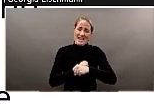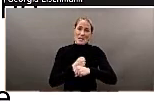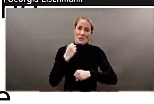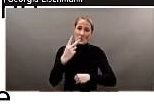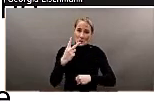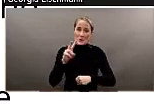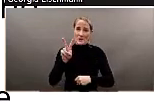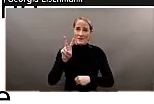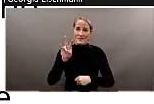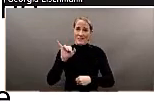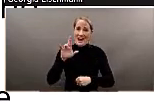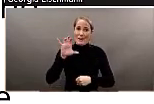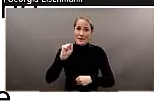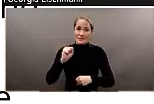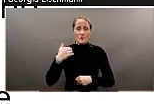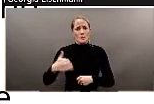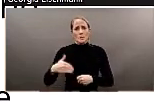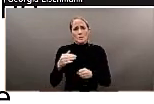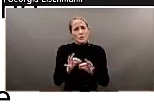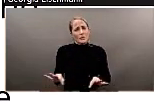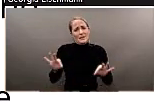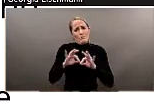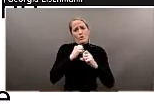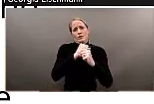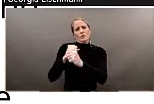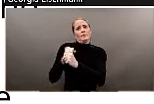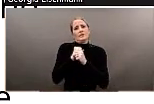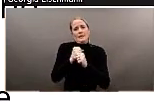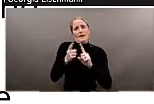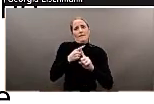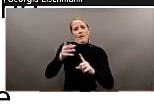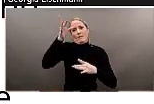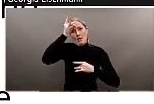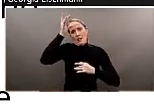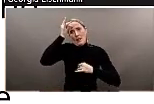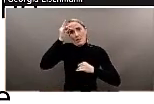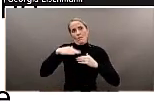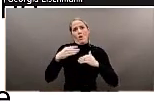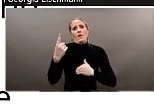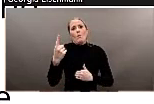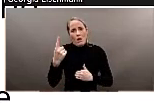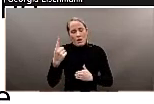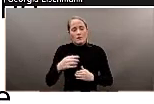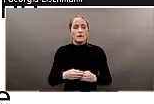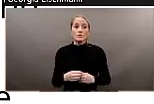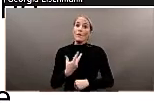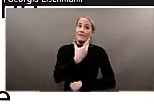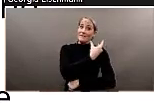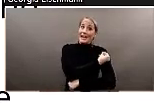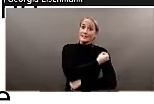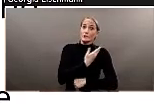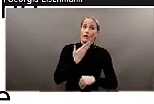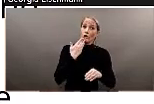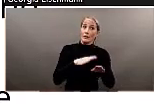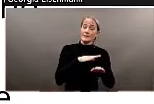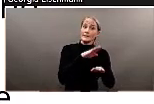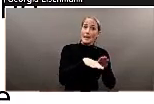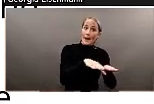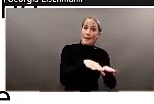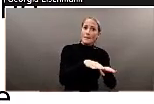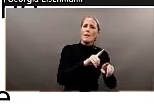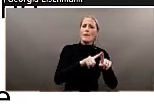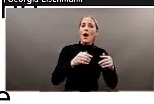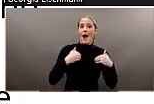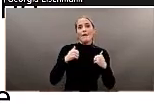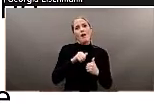only 1 viral illness, but 2 viral illnesses. So we really want to do our best to protect ourselves from getting those. So in addition to vaccines,